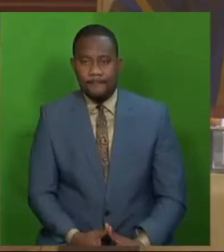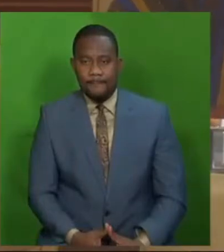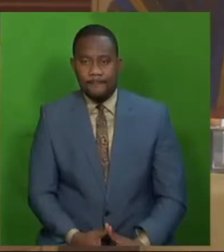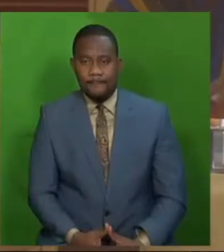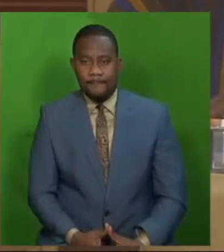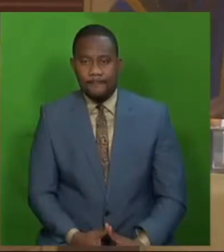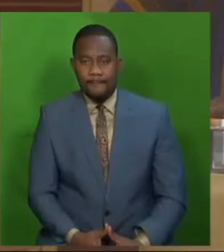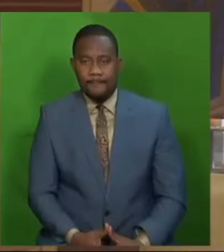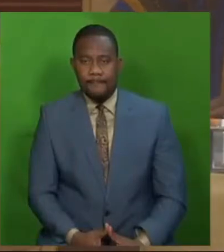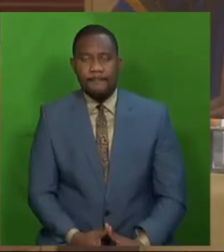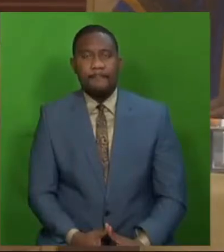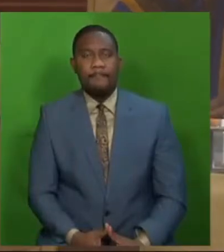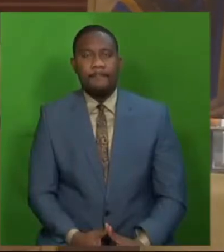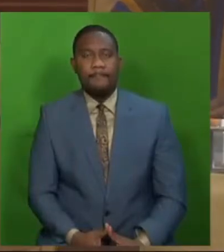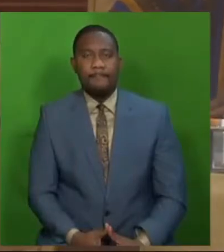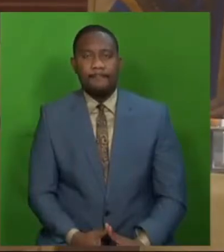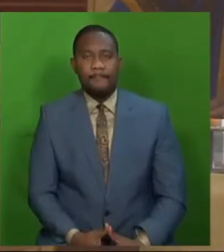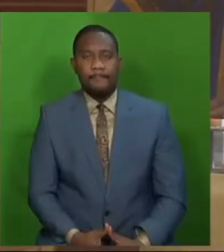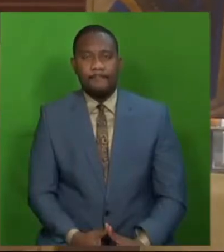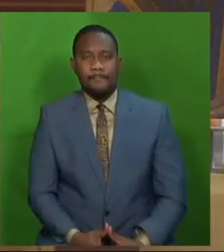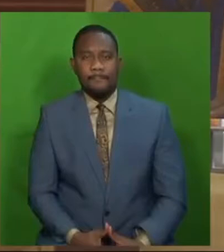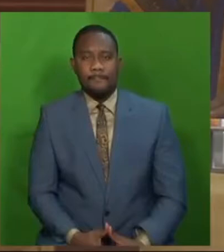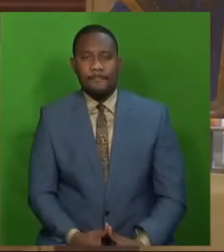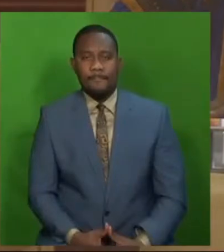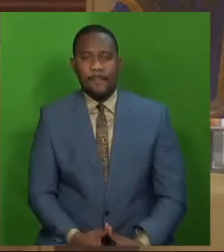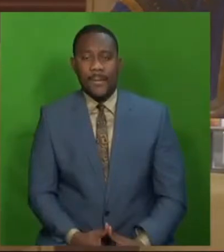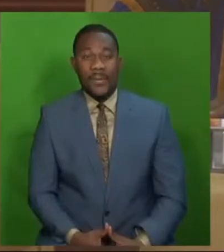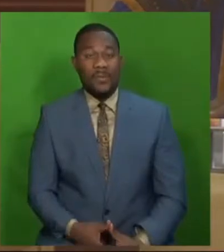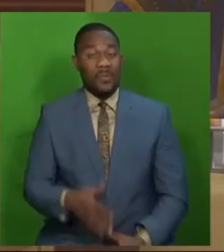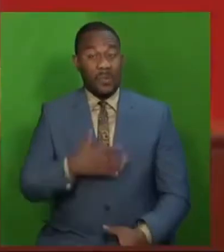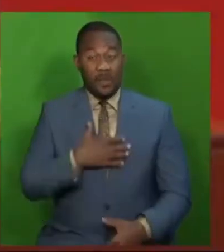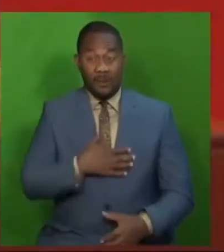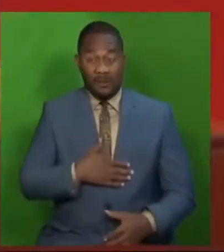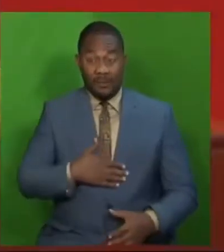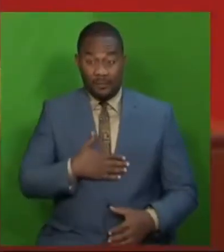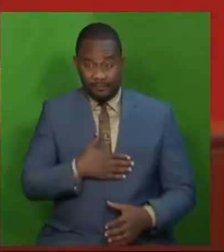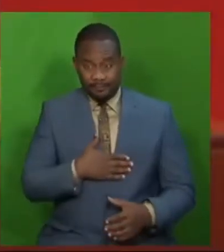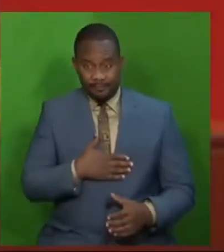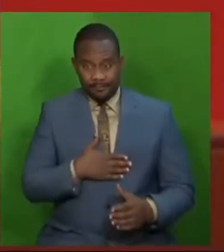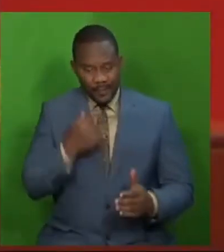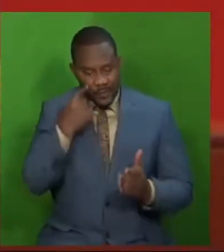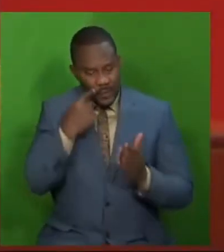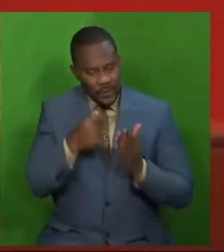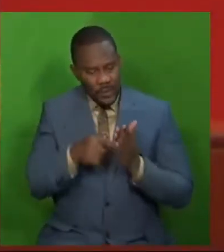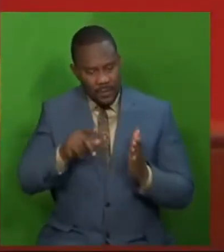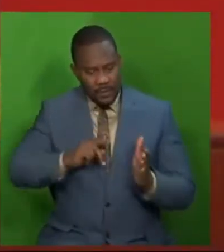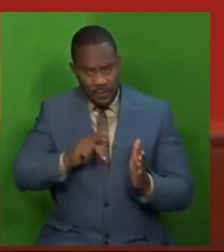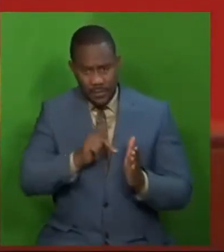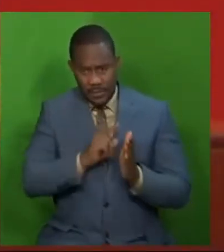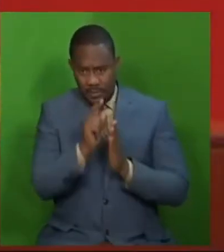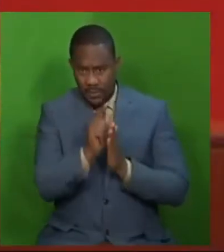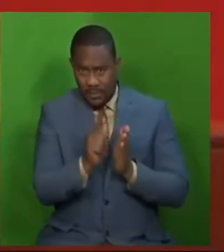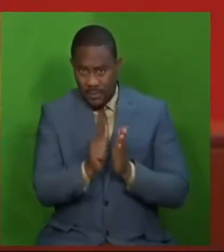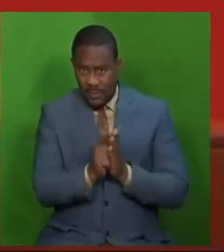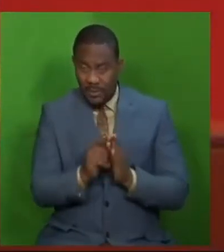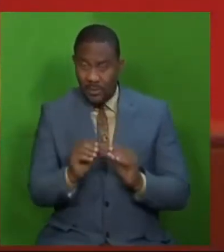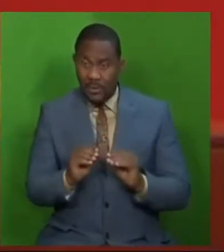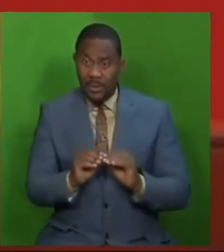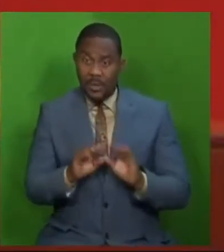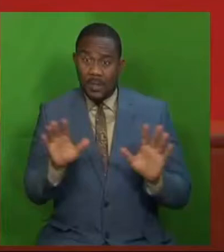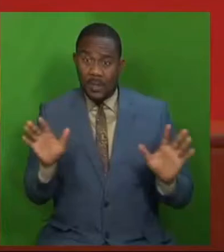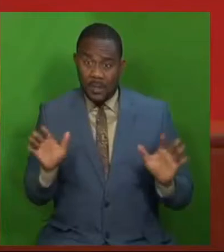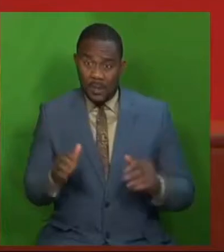Honorable members, the standing orders are clear as to when debate could